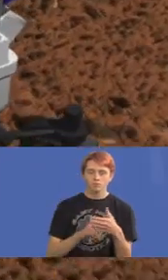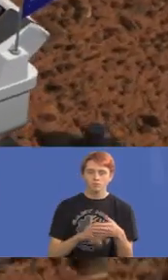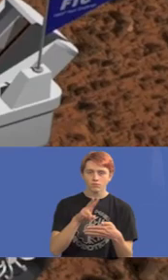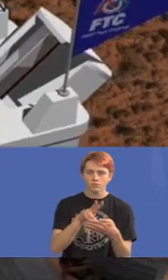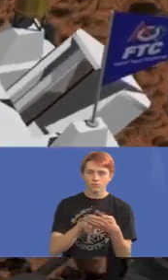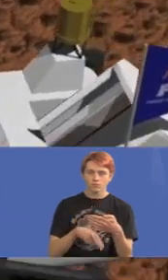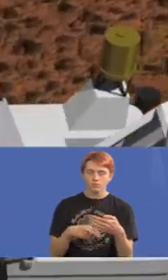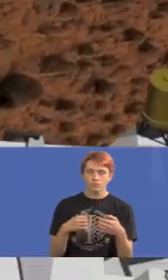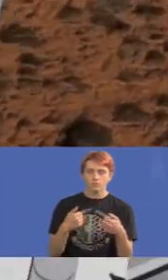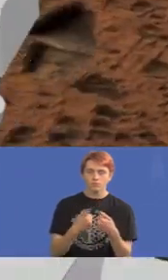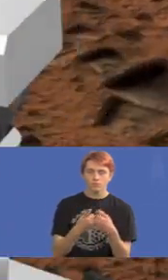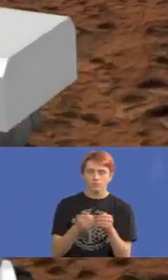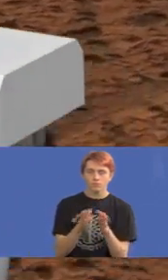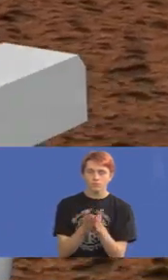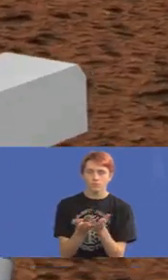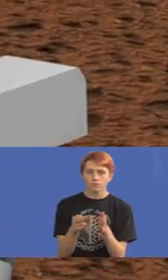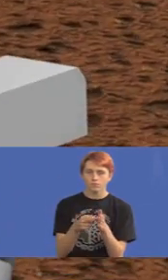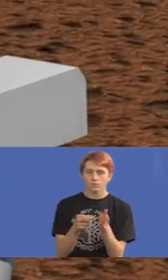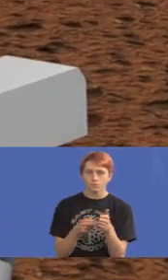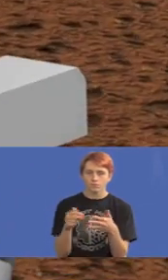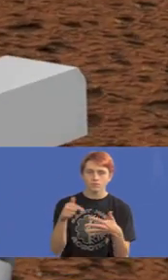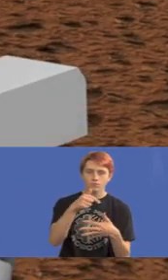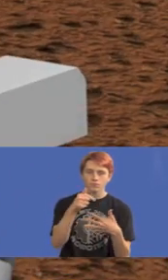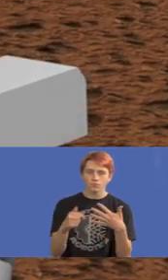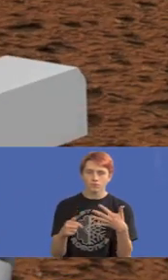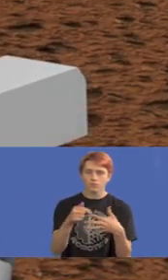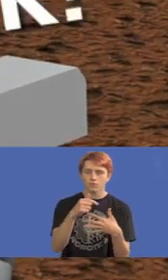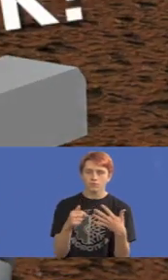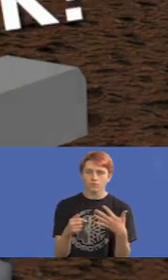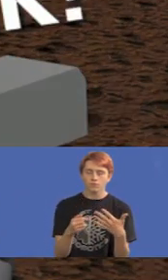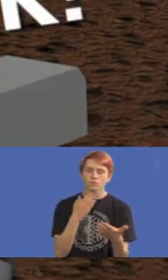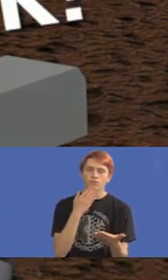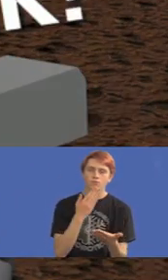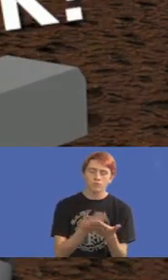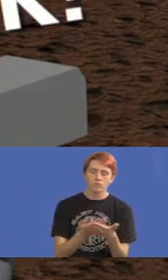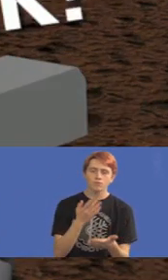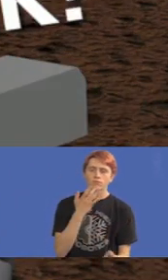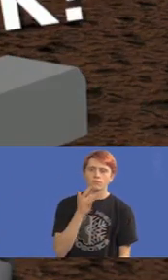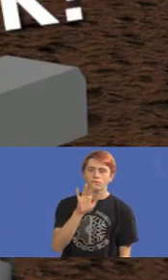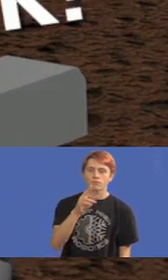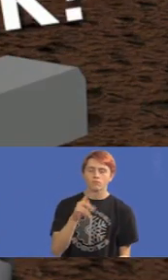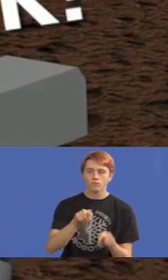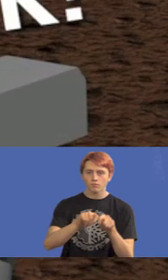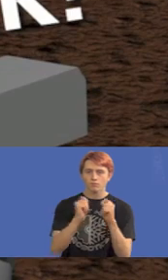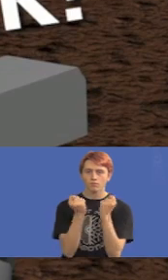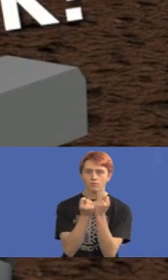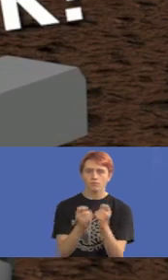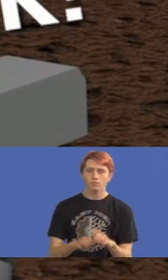manual for the complete rules, scoring details, and penalties. Good luck, teams!